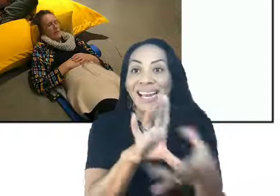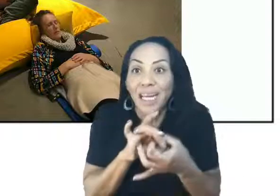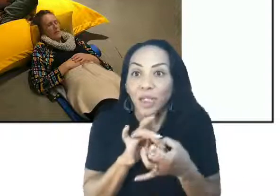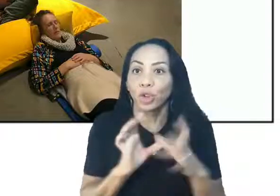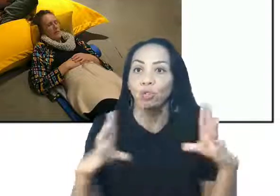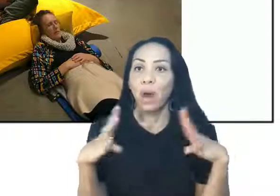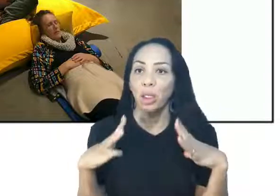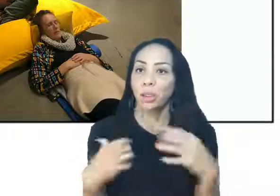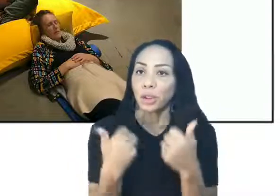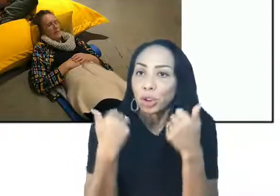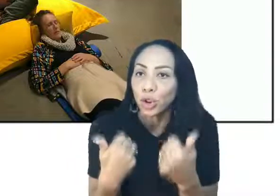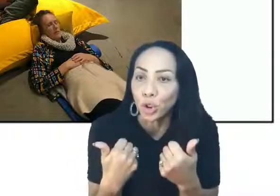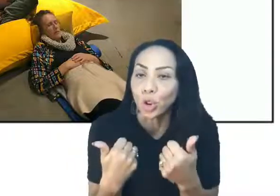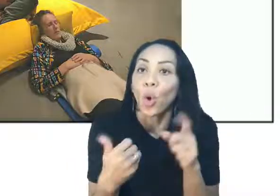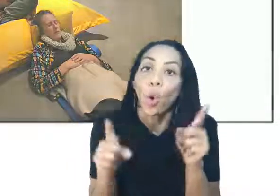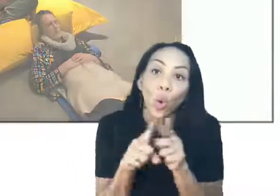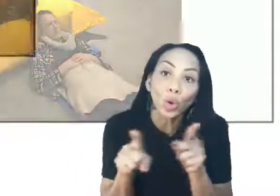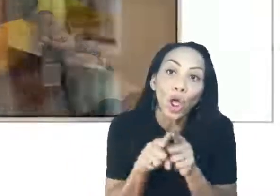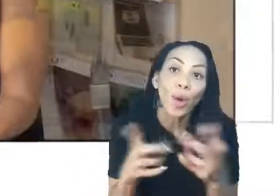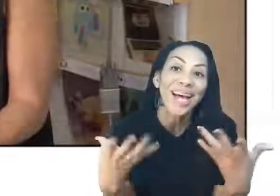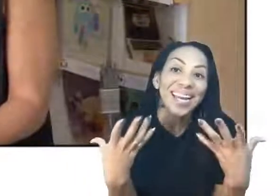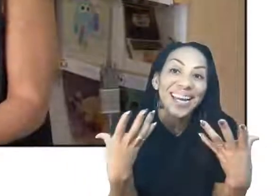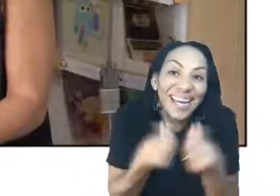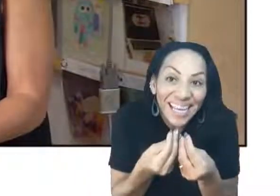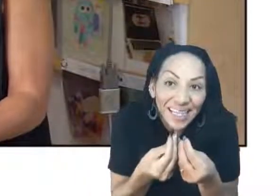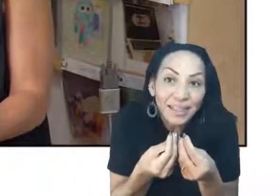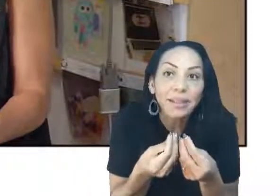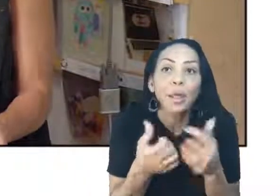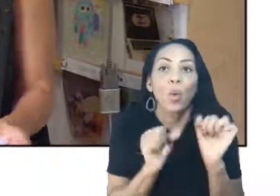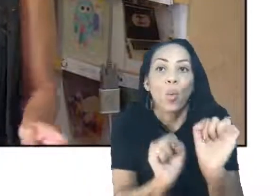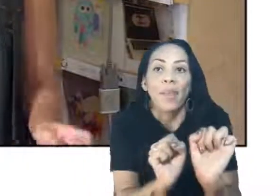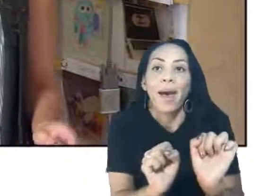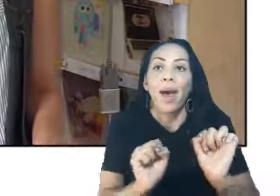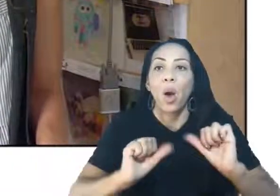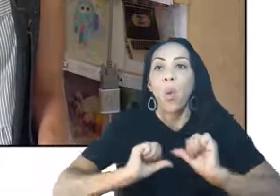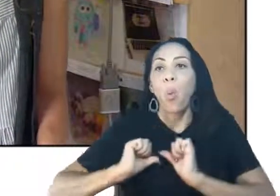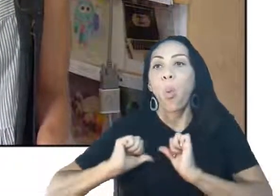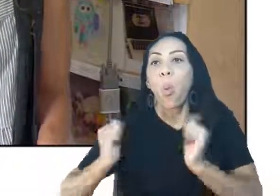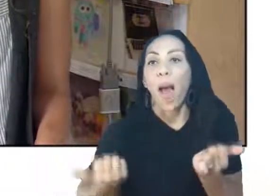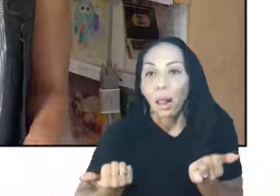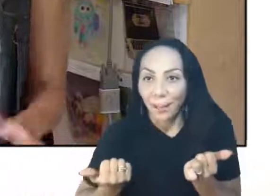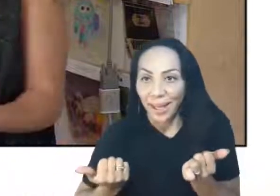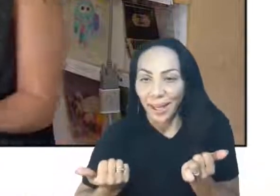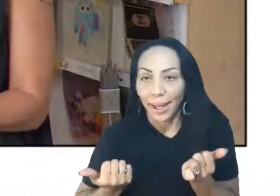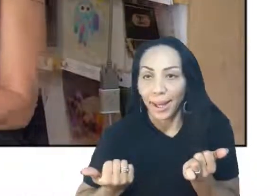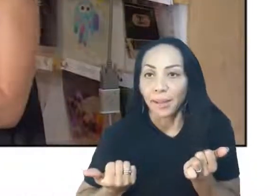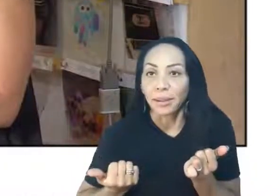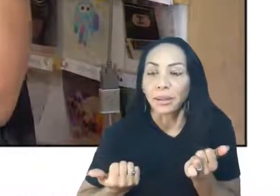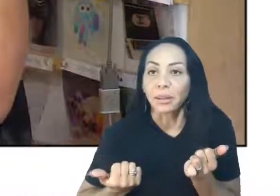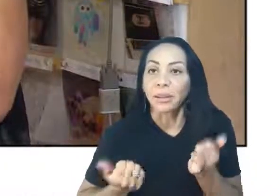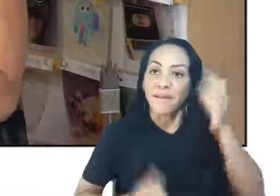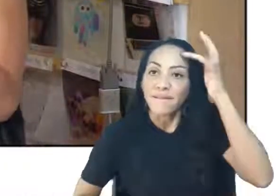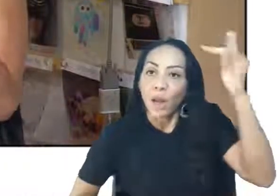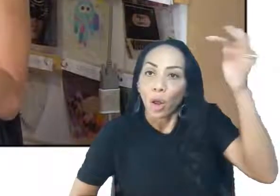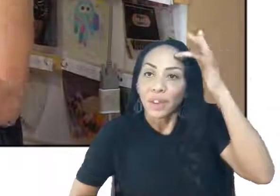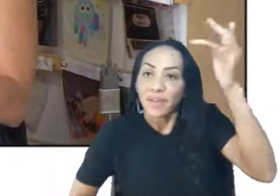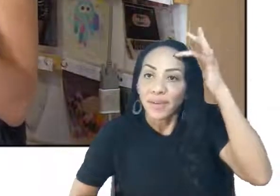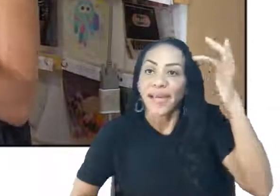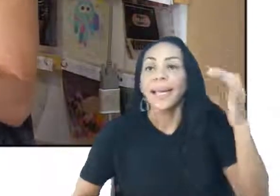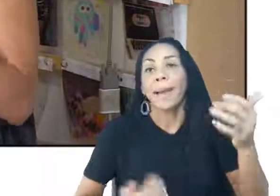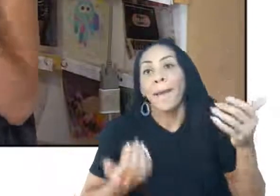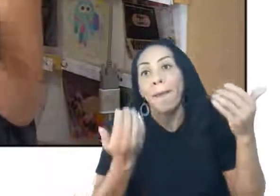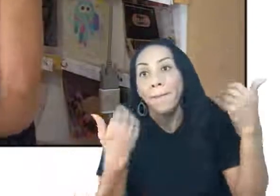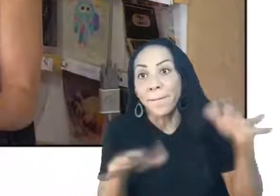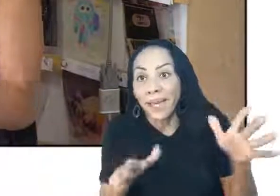well-being. But they've also invested in a lot of training with their front of house staff. So everybody